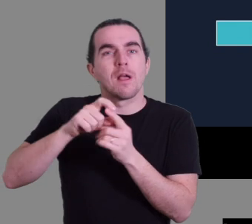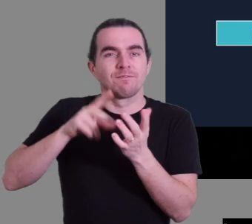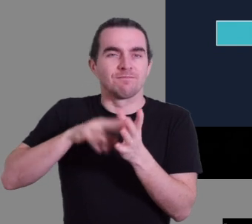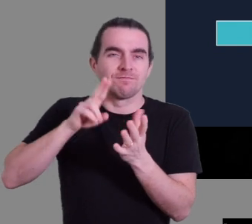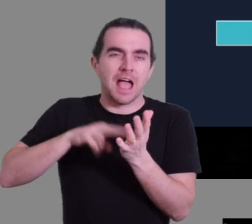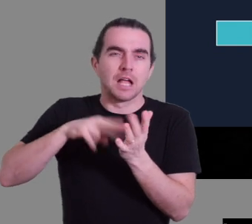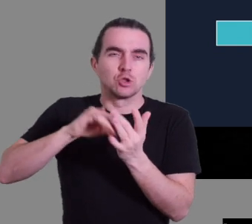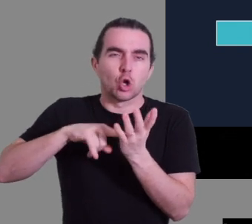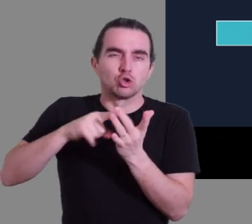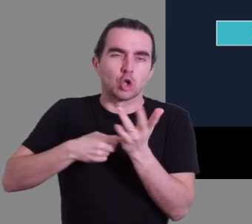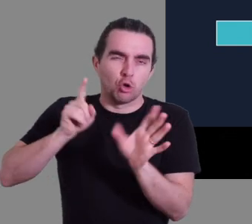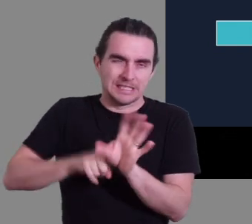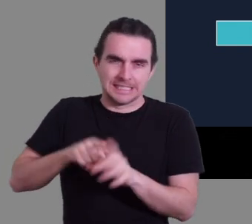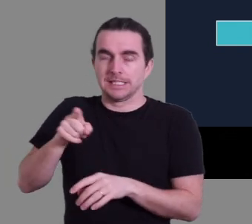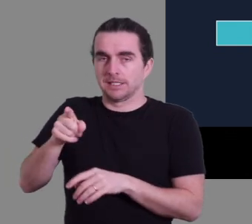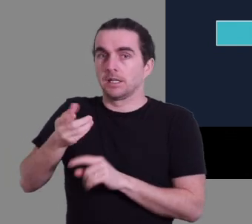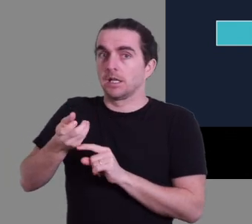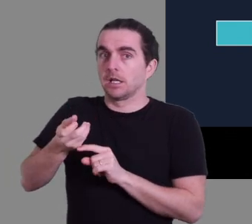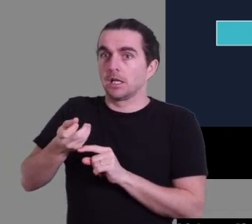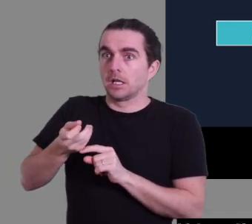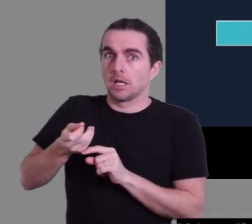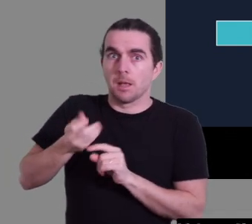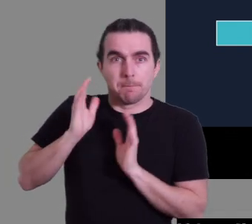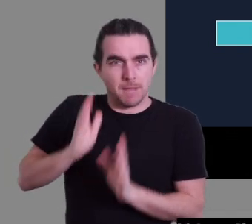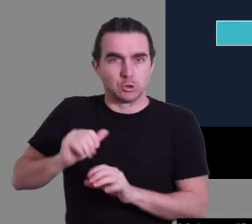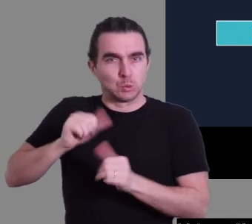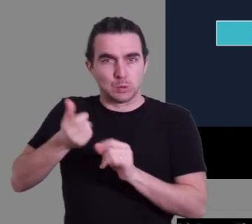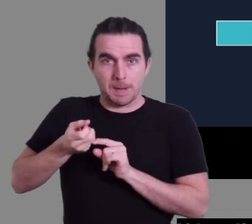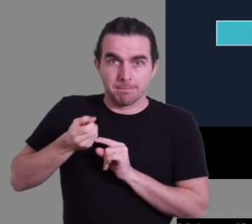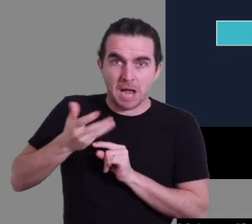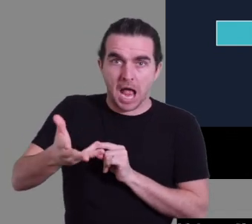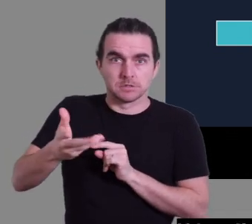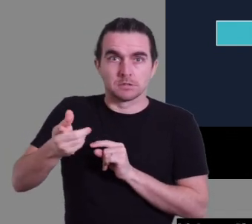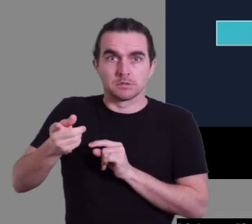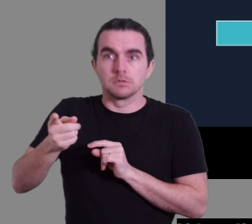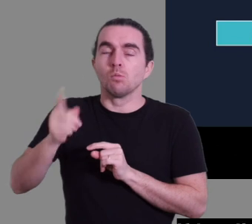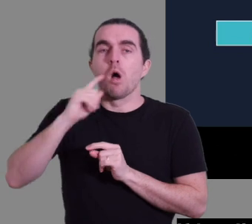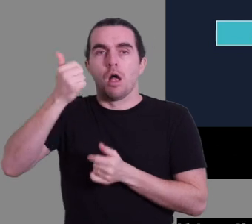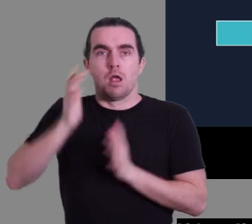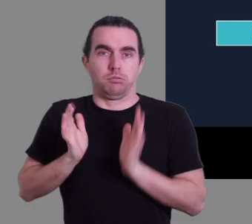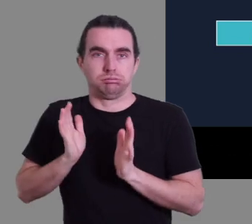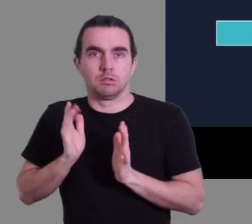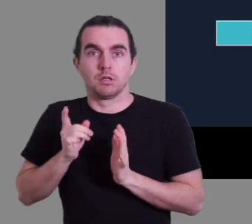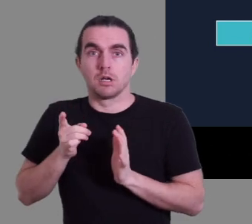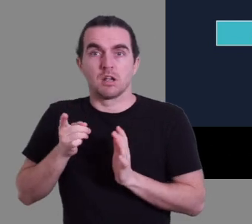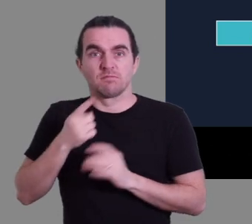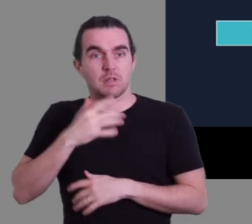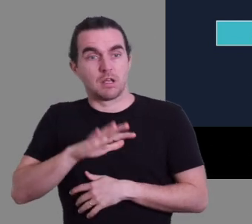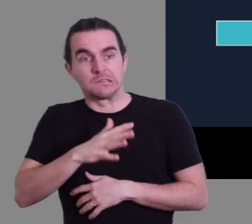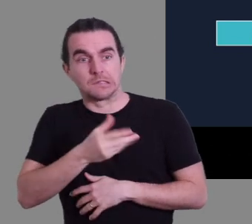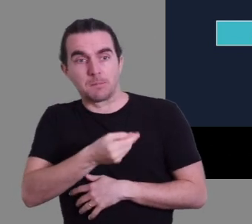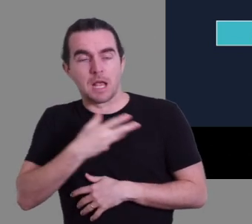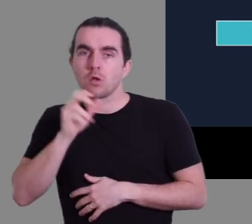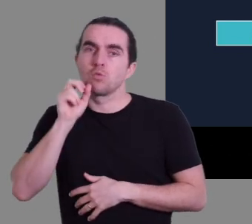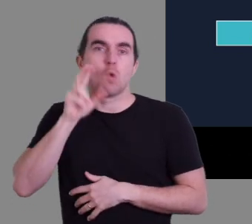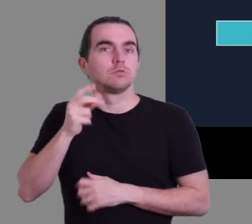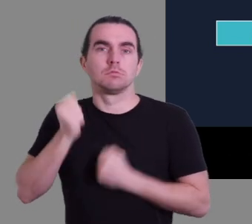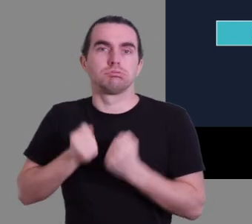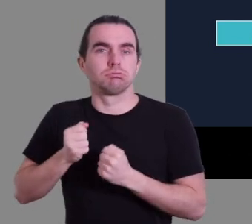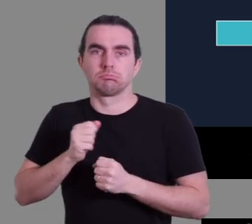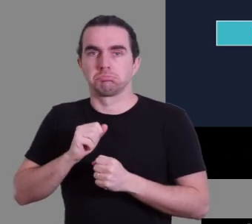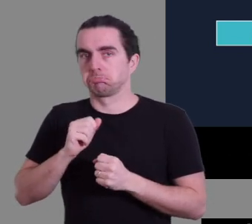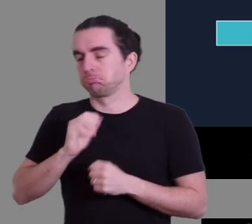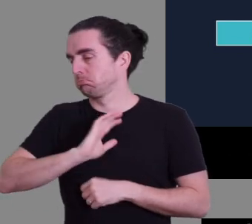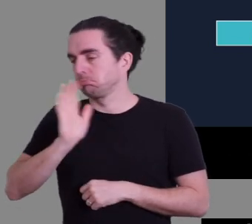he got the ball set up to play him a good pass. If he didn't think it was likely to be a good pass, he wasn't going. Because at the same